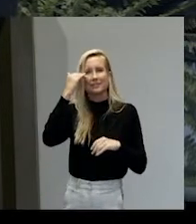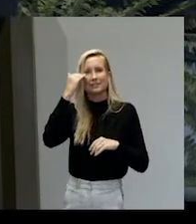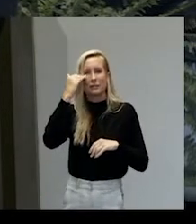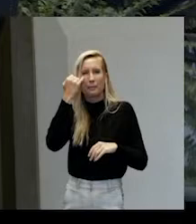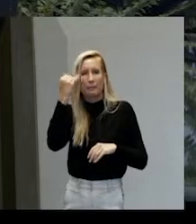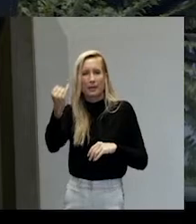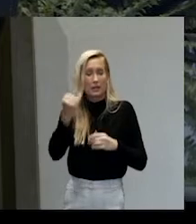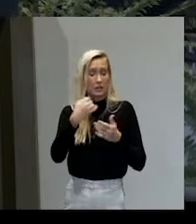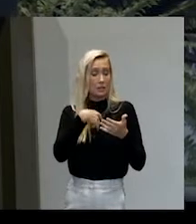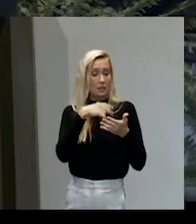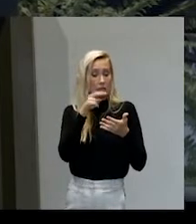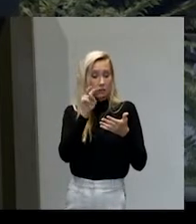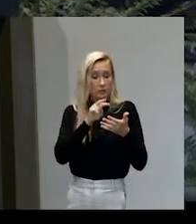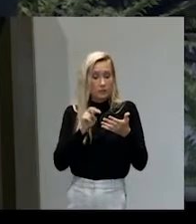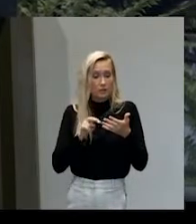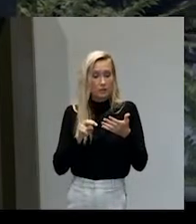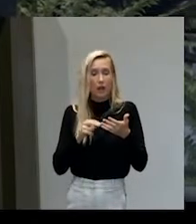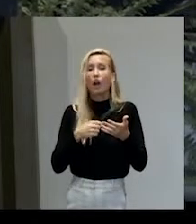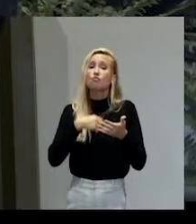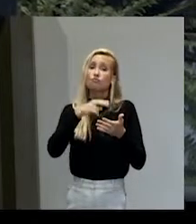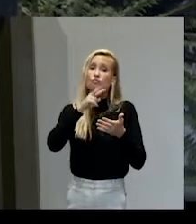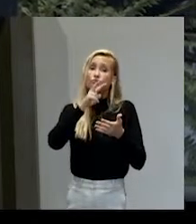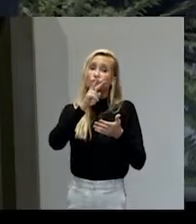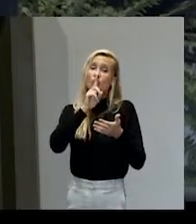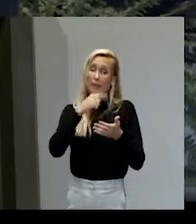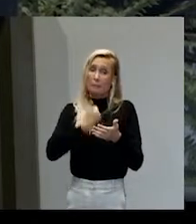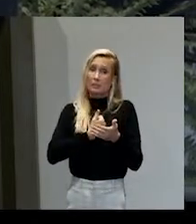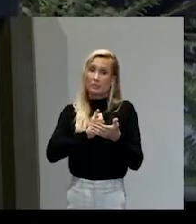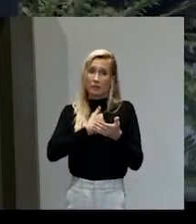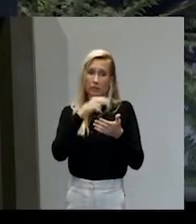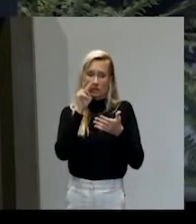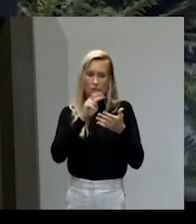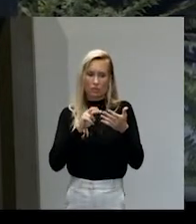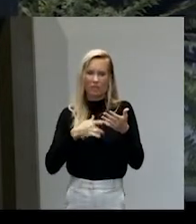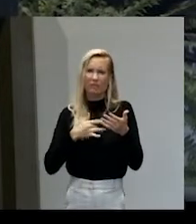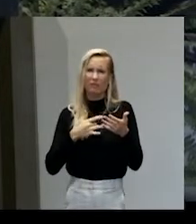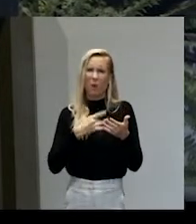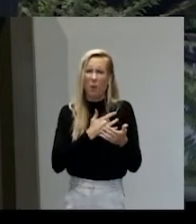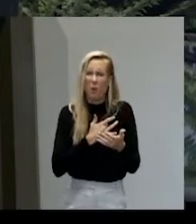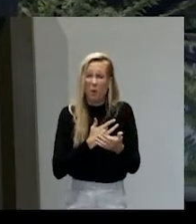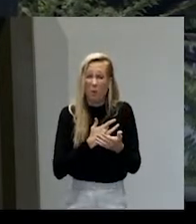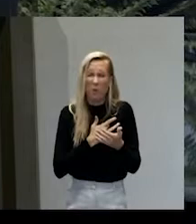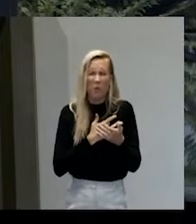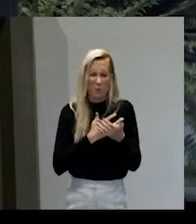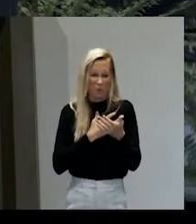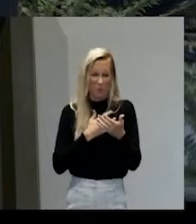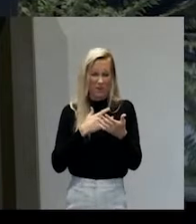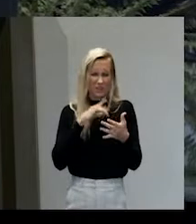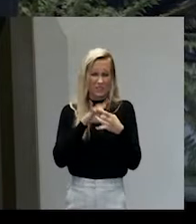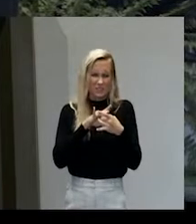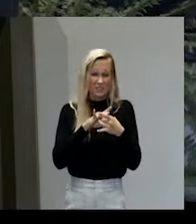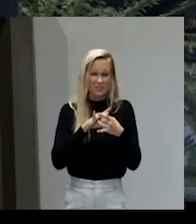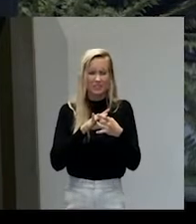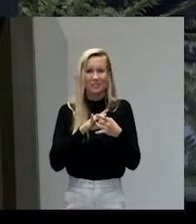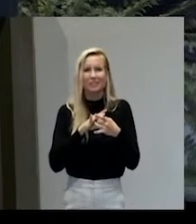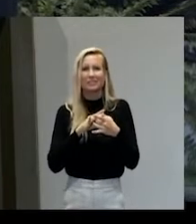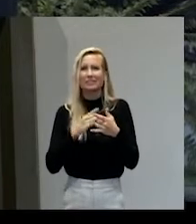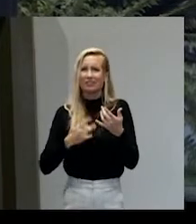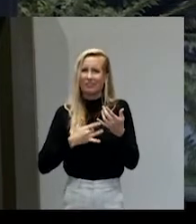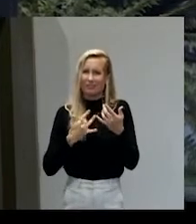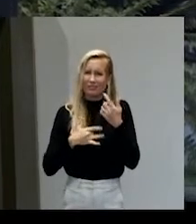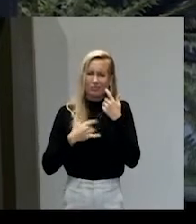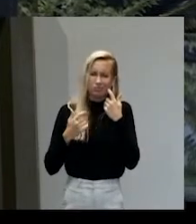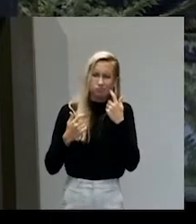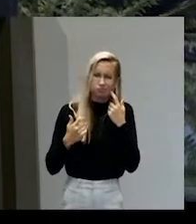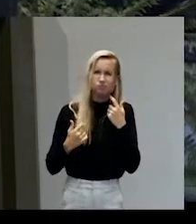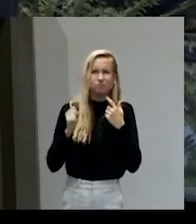scenes, and not because it's necessarily so sad, but because it's so connected. It was just like, oh man, you want to do this. That or Avengers. Am I making enough